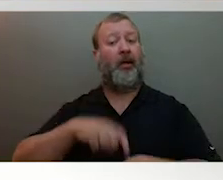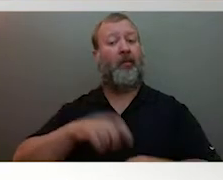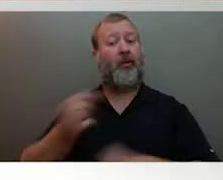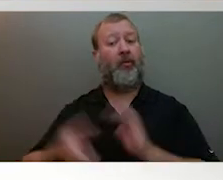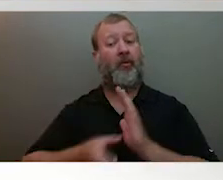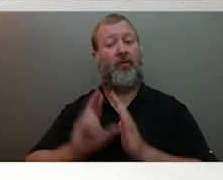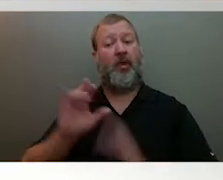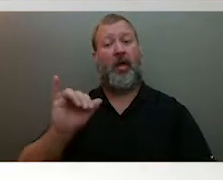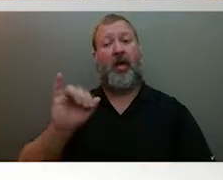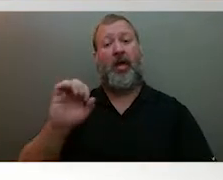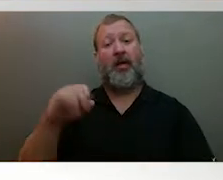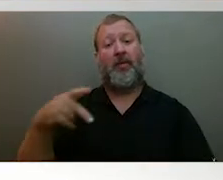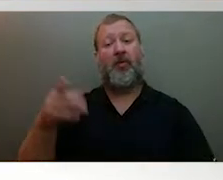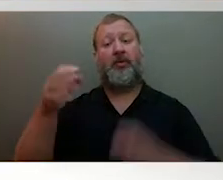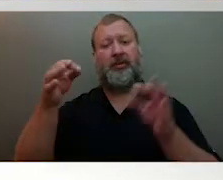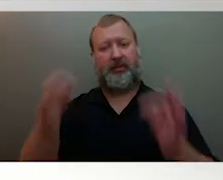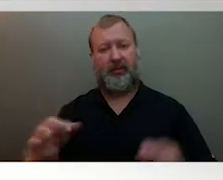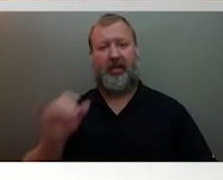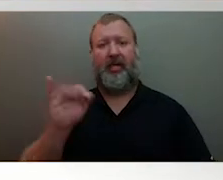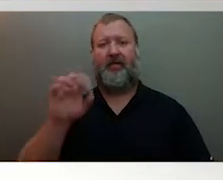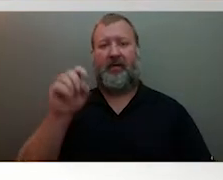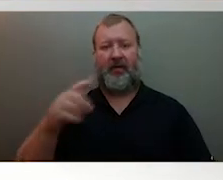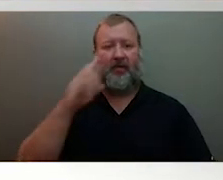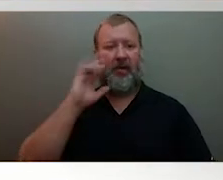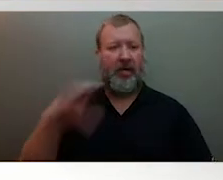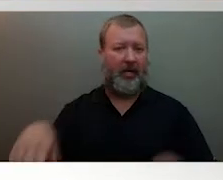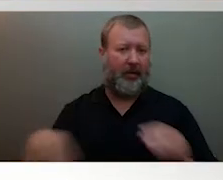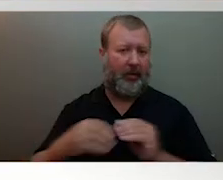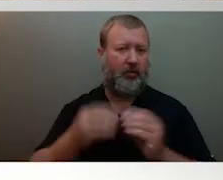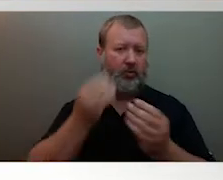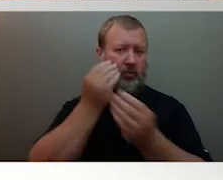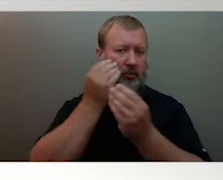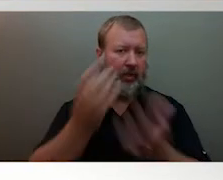the IEP team will make the decision if there is a need for additional data.